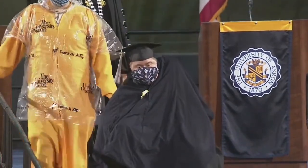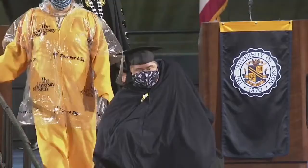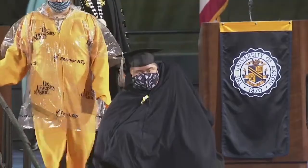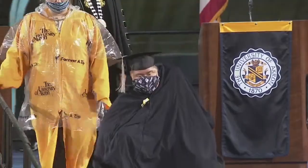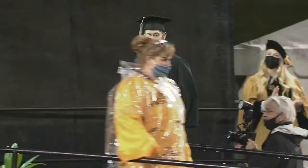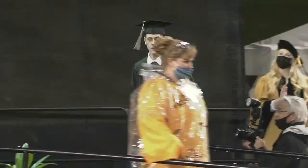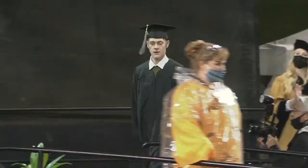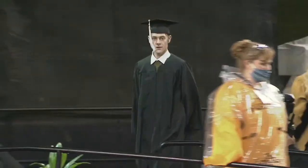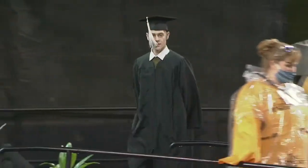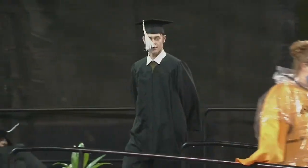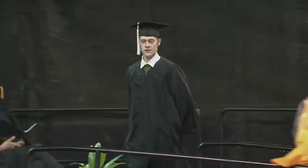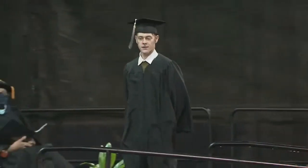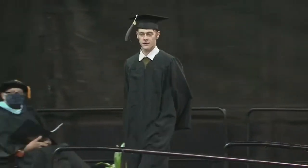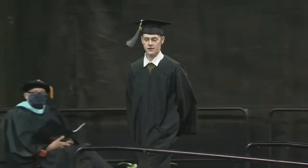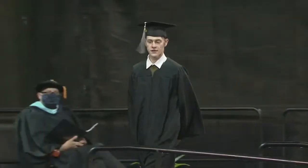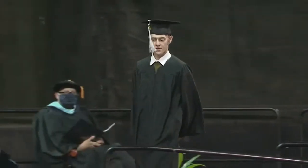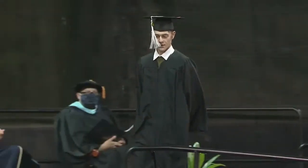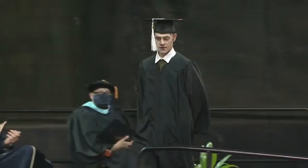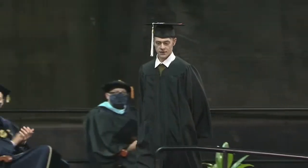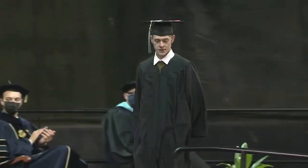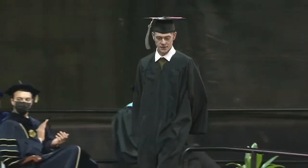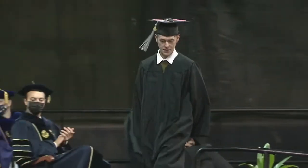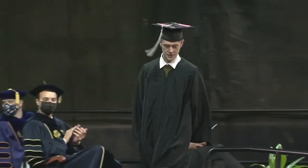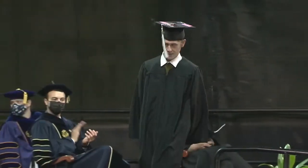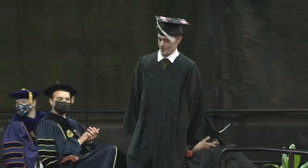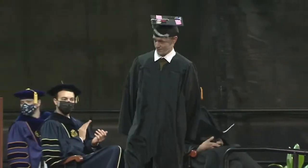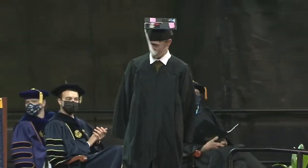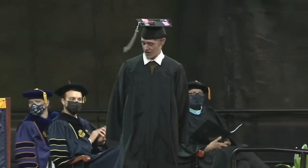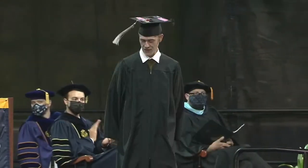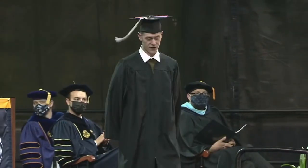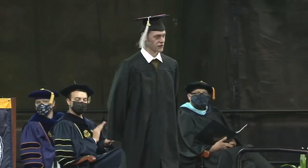Stephen D. West.